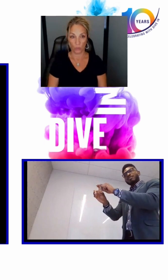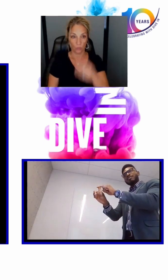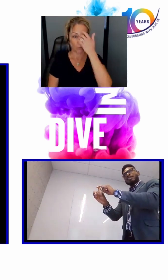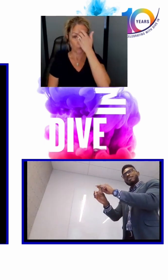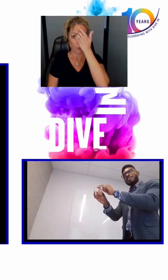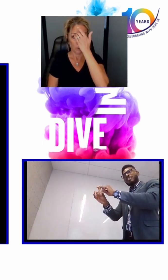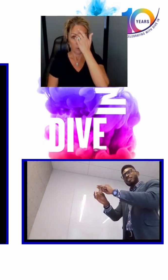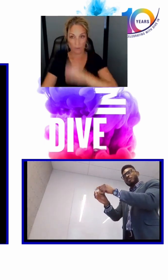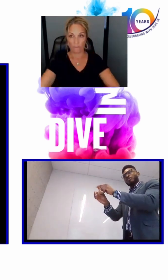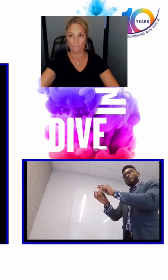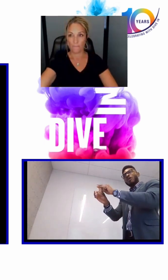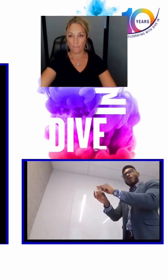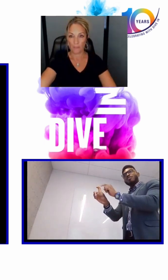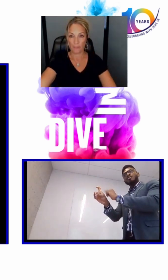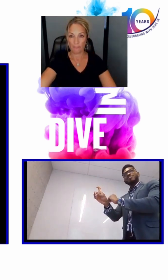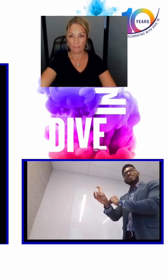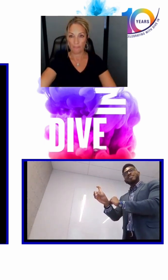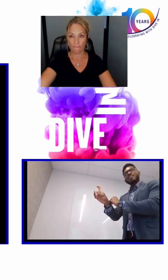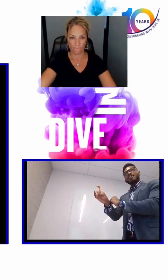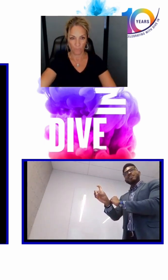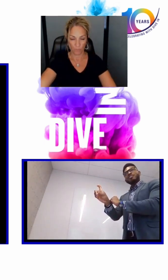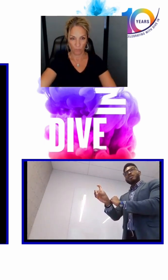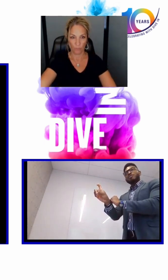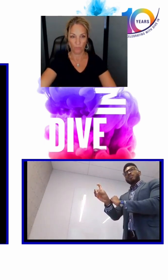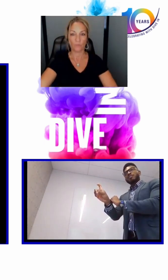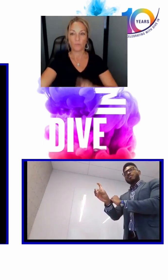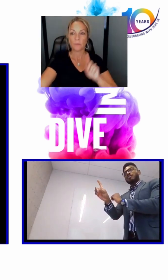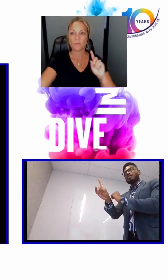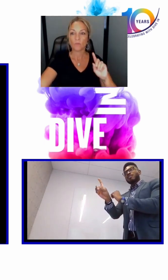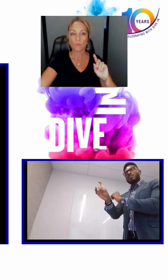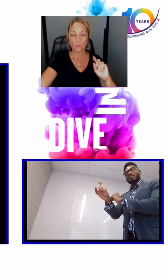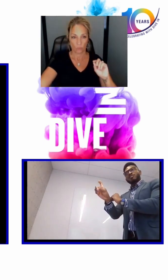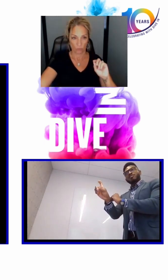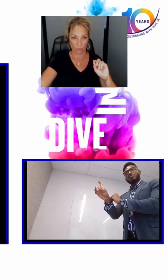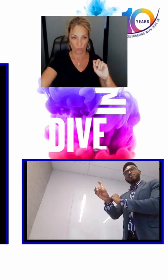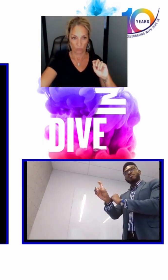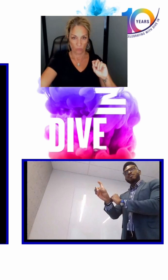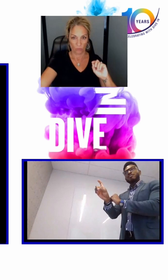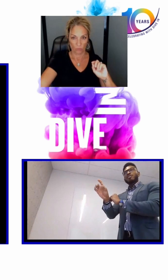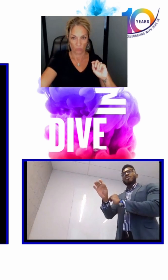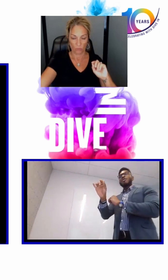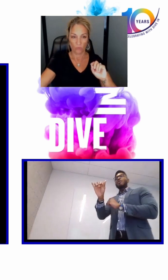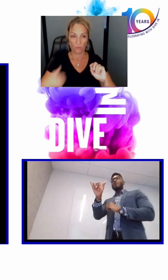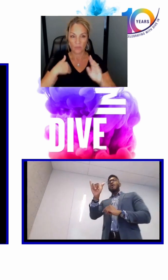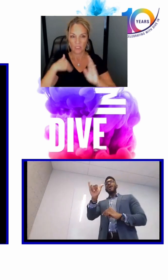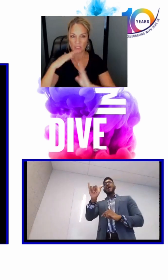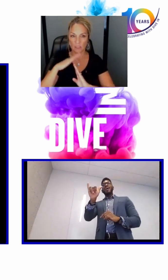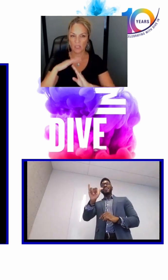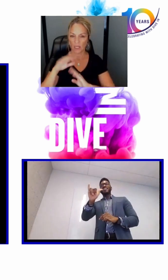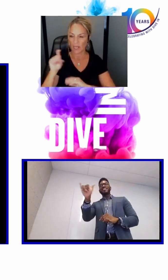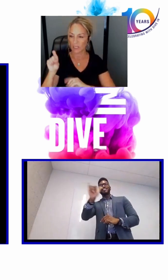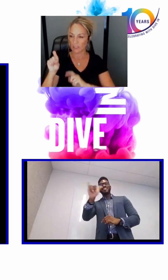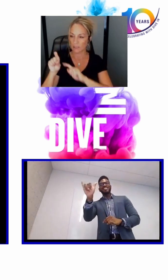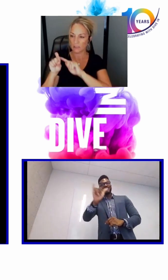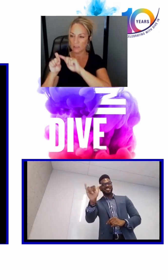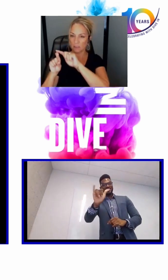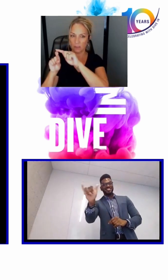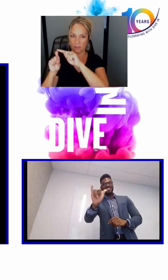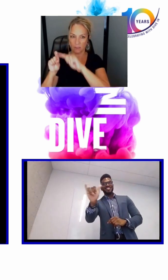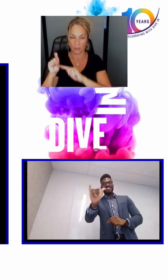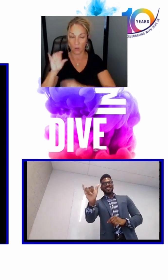It has a little curve on top of it. X. Y.